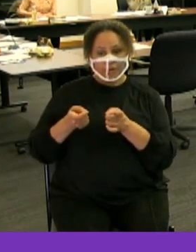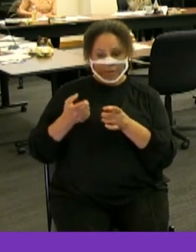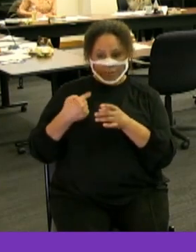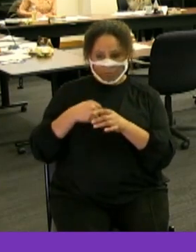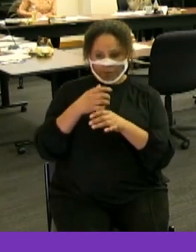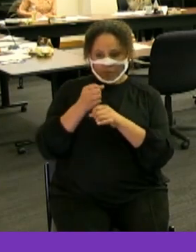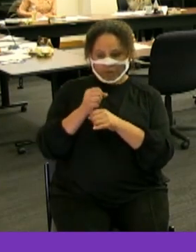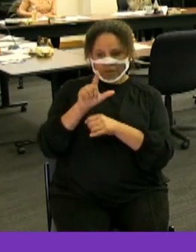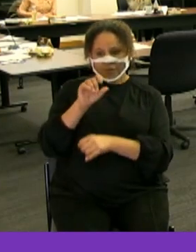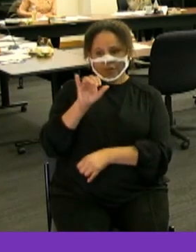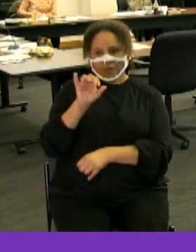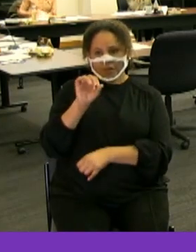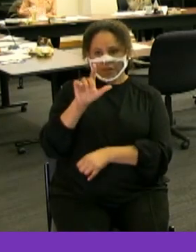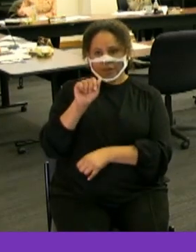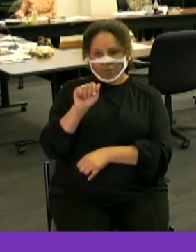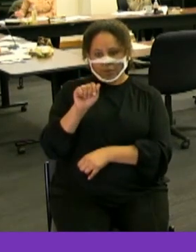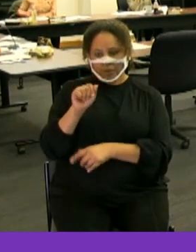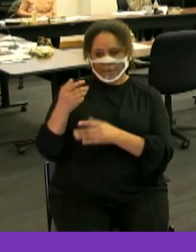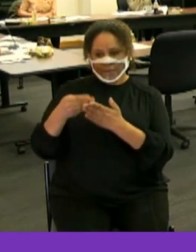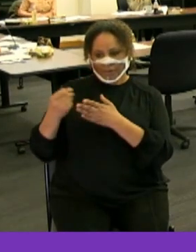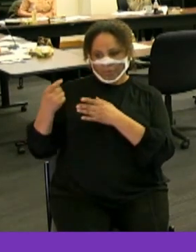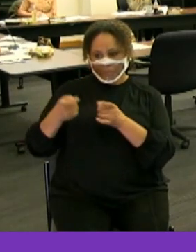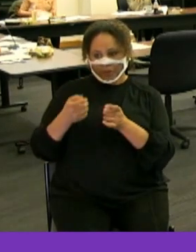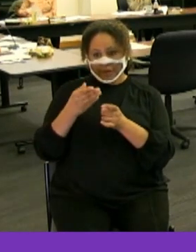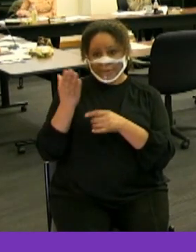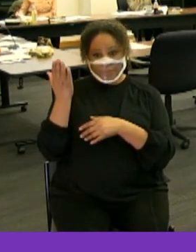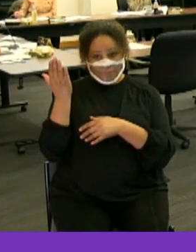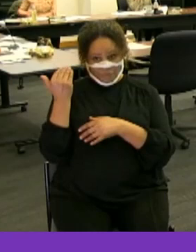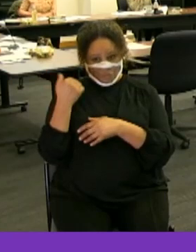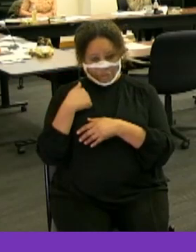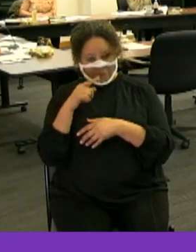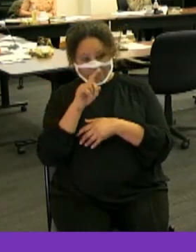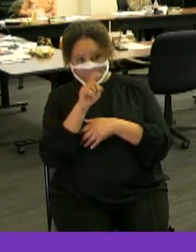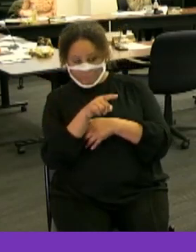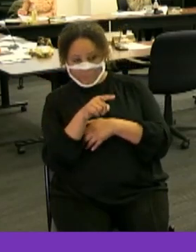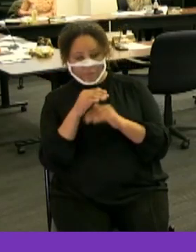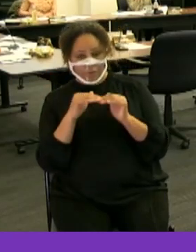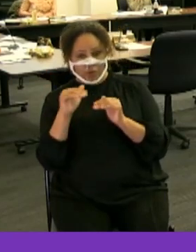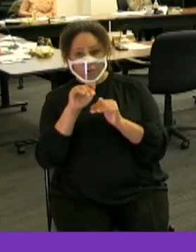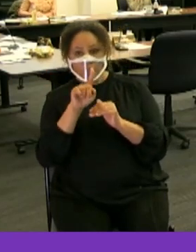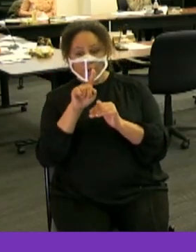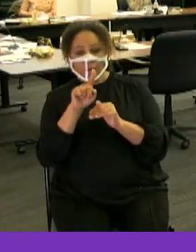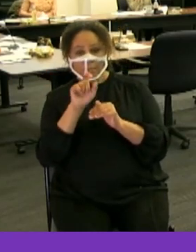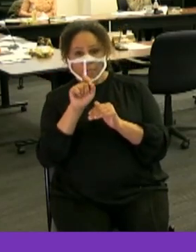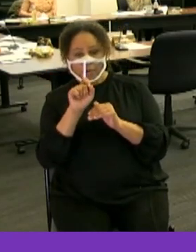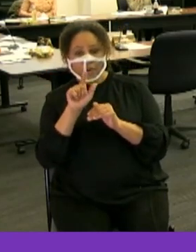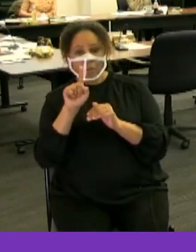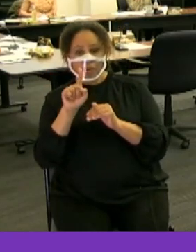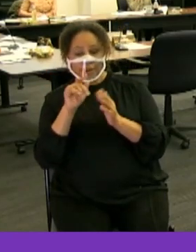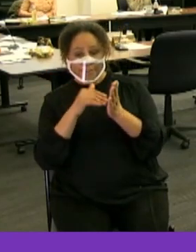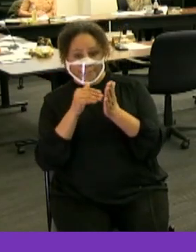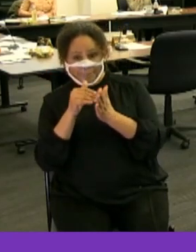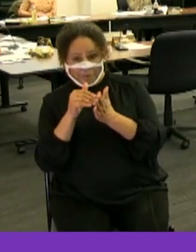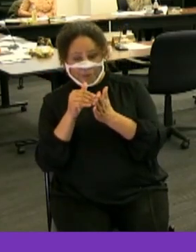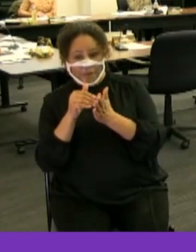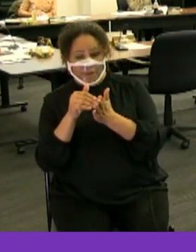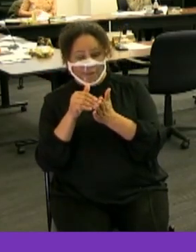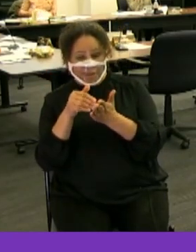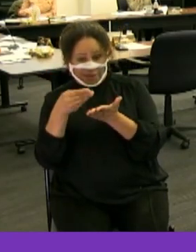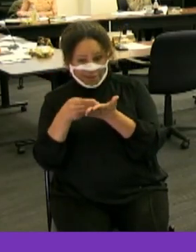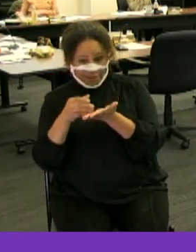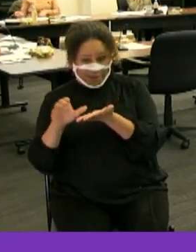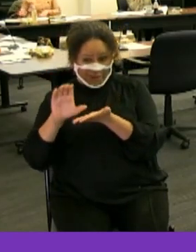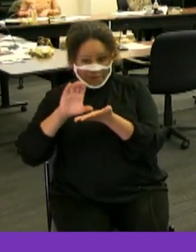as you noted earlier, Dr. Mitchell, in the question I asked before, is over 1.4 million. Is that a